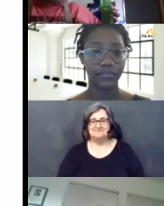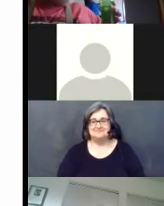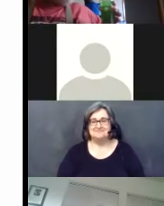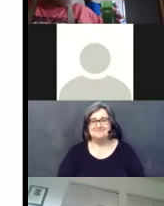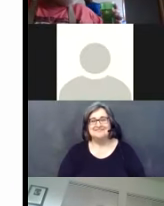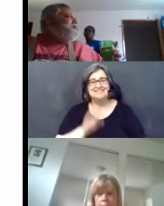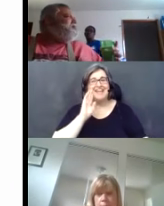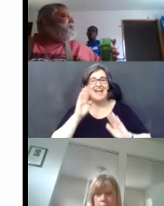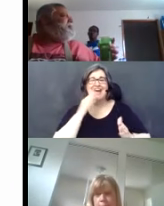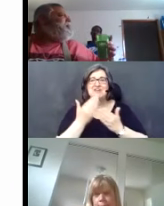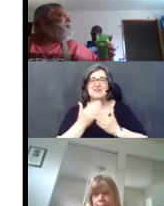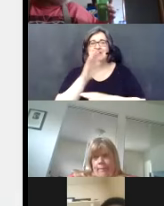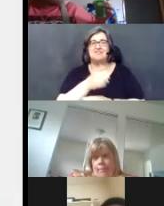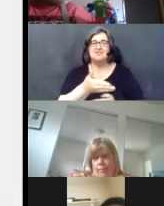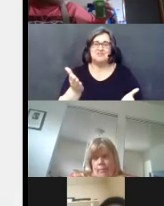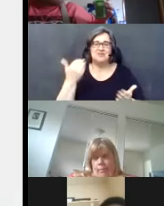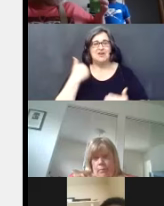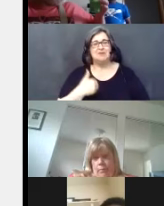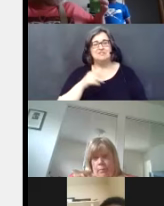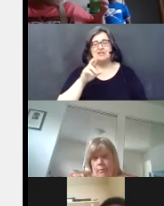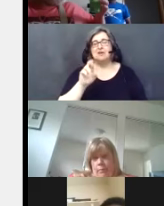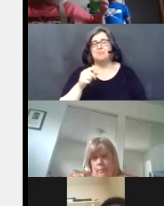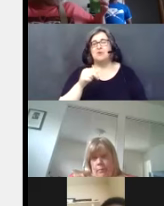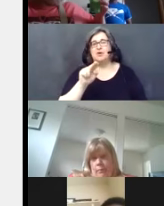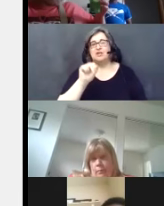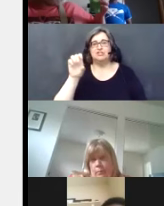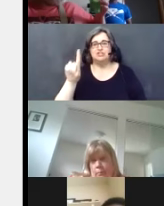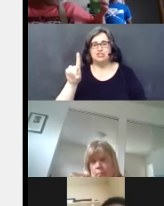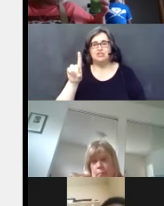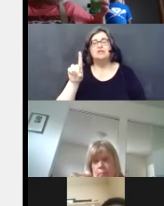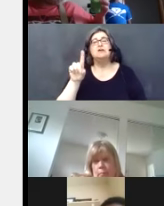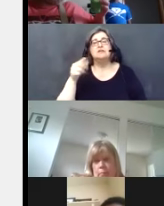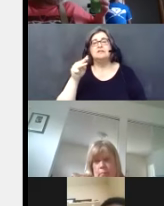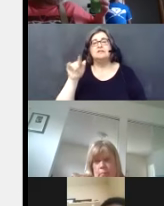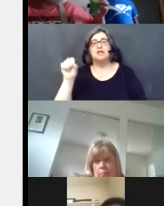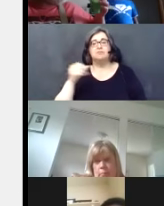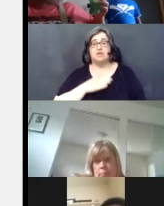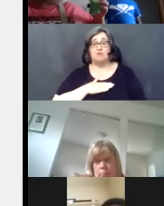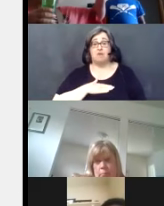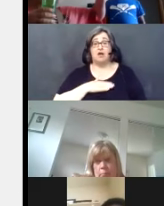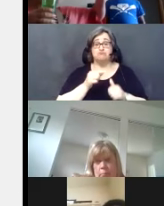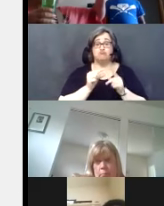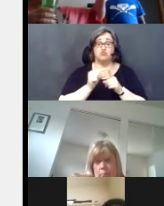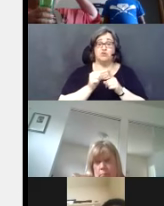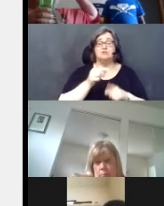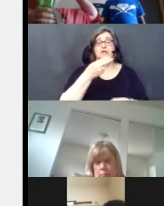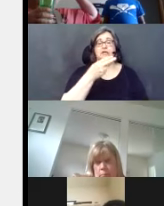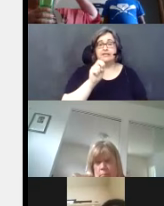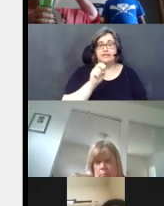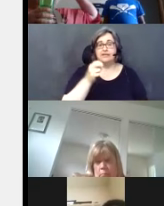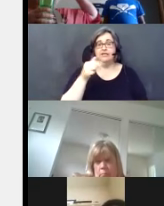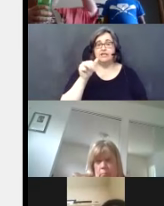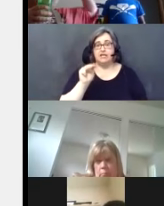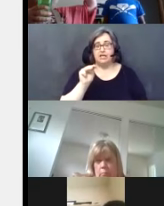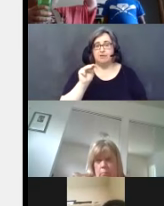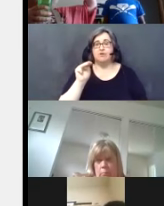Hi, good afternoon, everyone. My name is Reginald Thomas. My pronouns are he, him, and his, and I am the Senior Program Associate of National